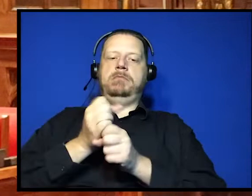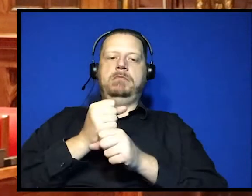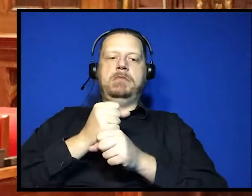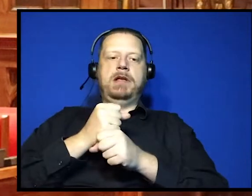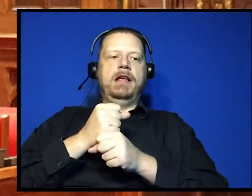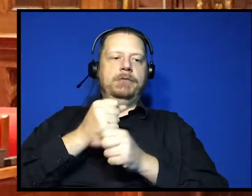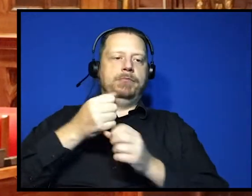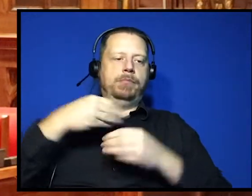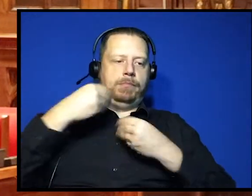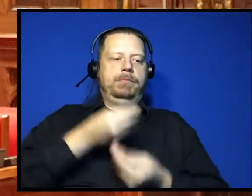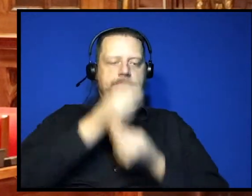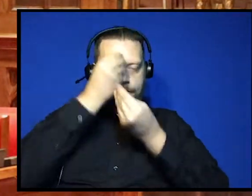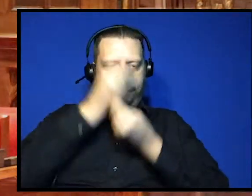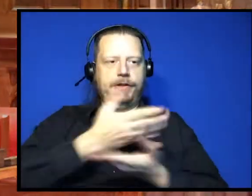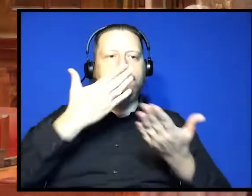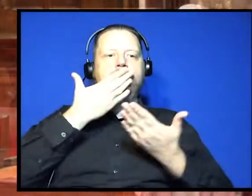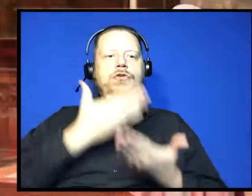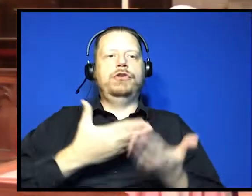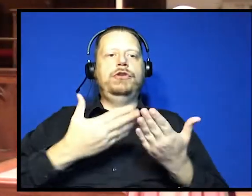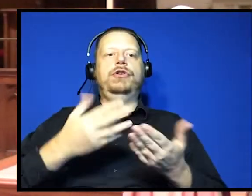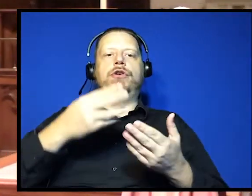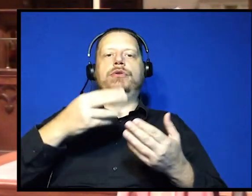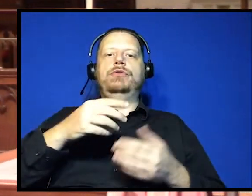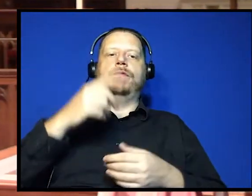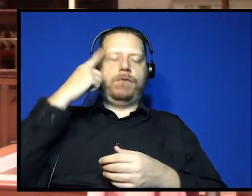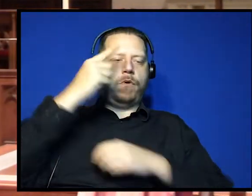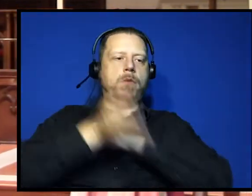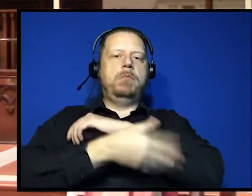To the poor.